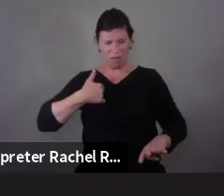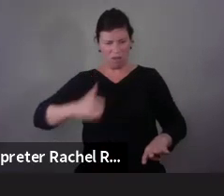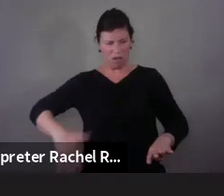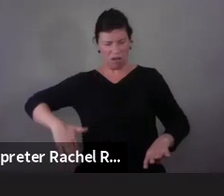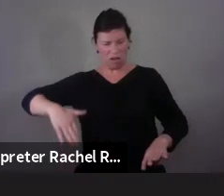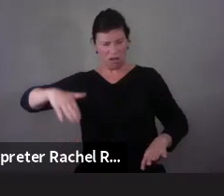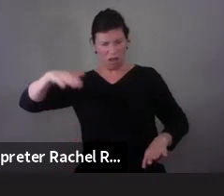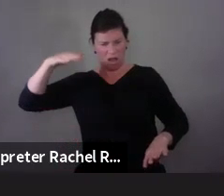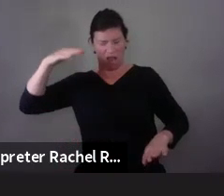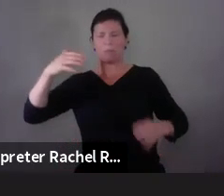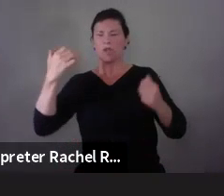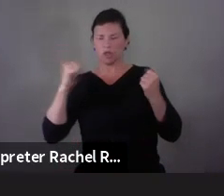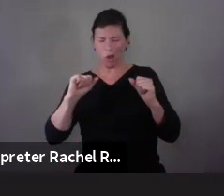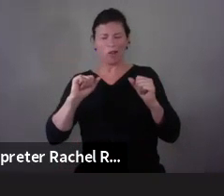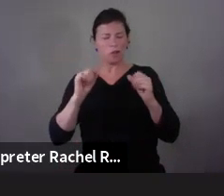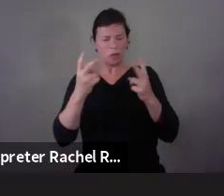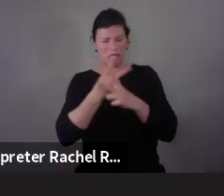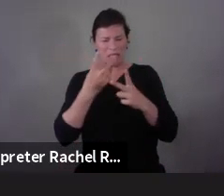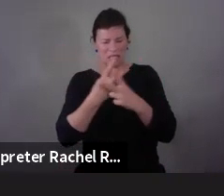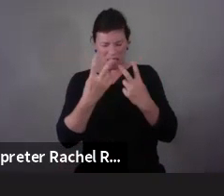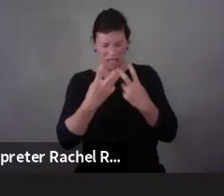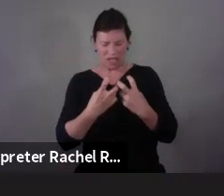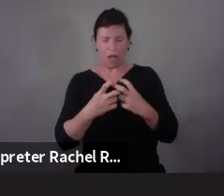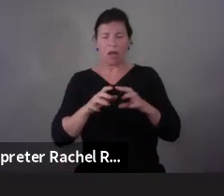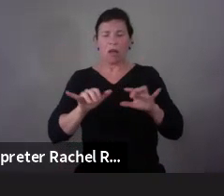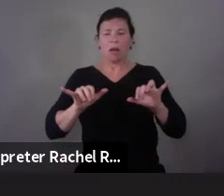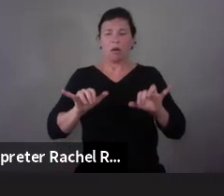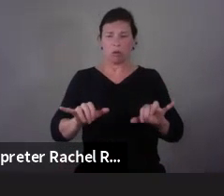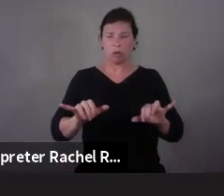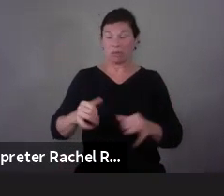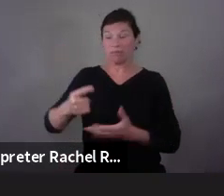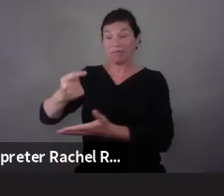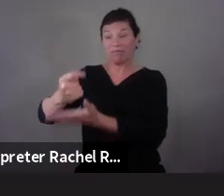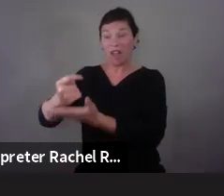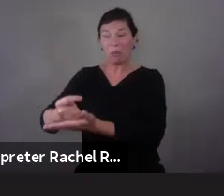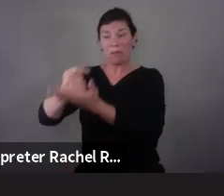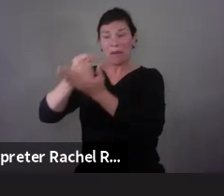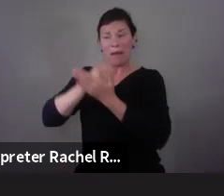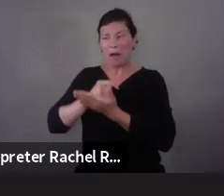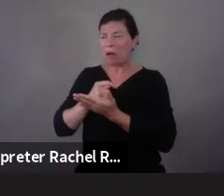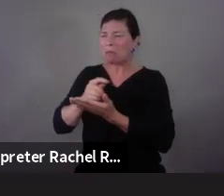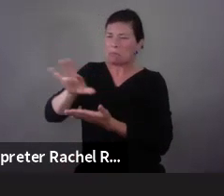unanswered, unresolved questions that therapy couldn't crack.